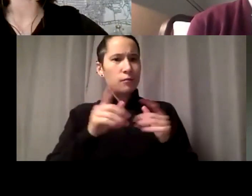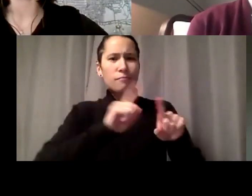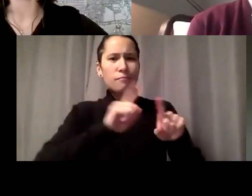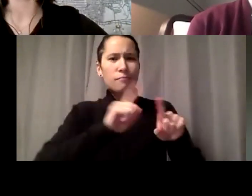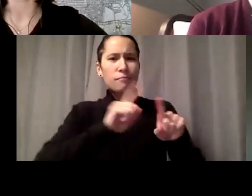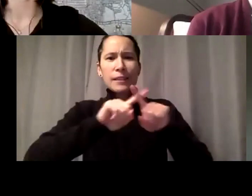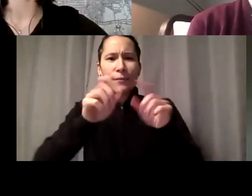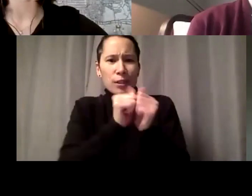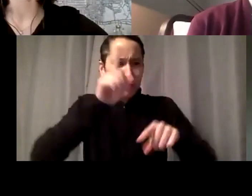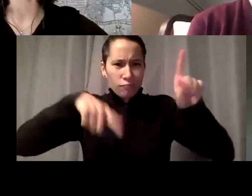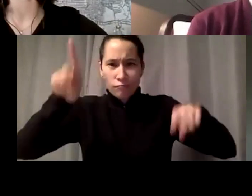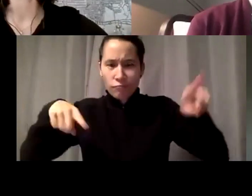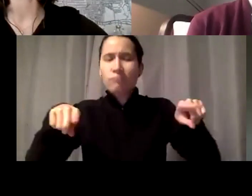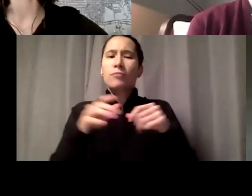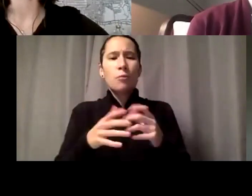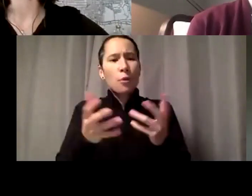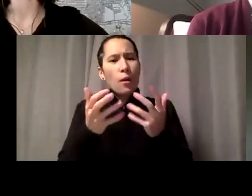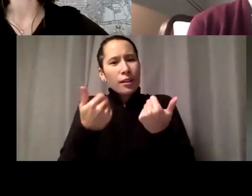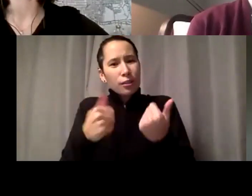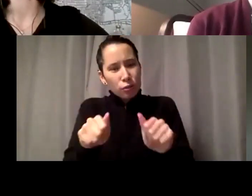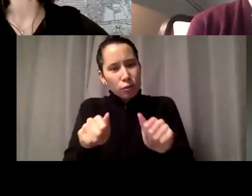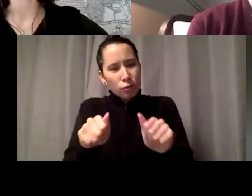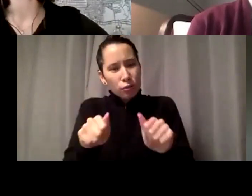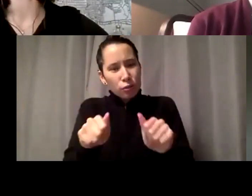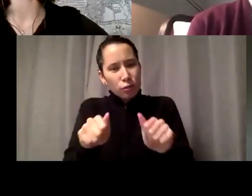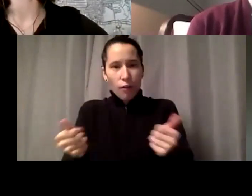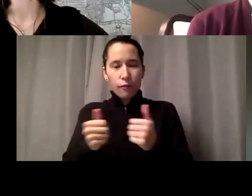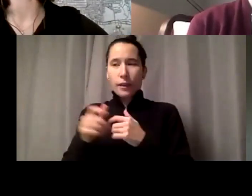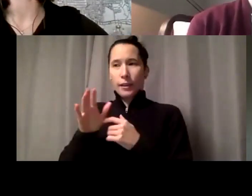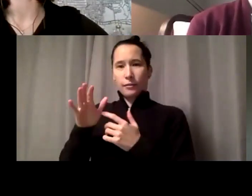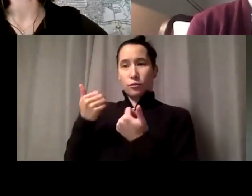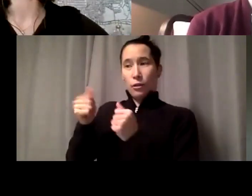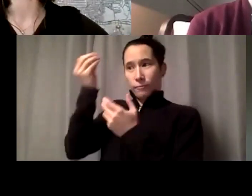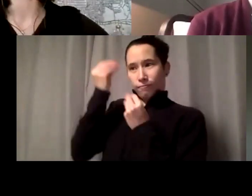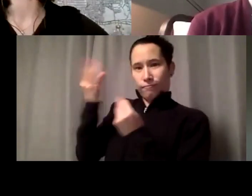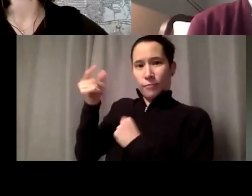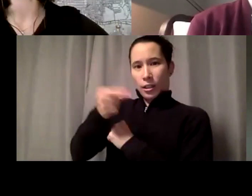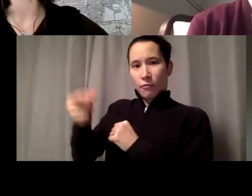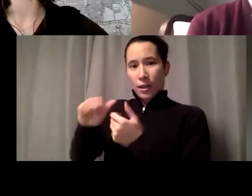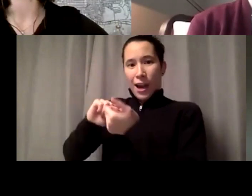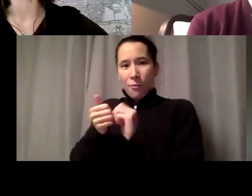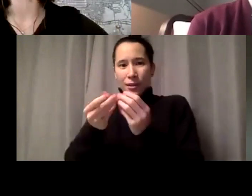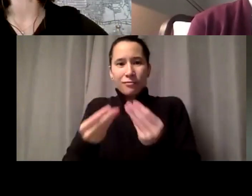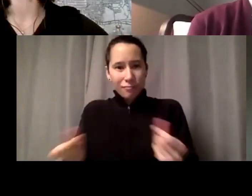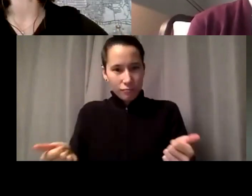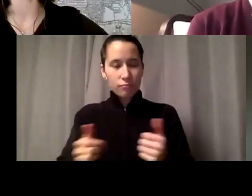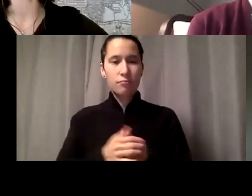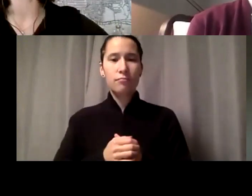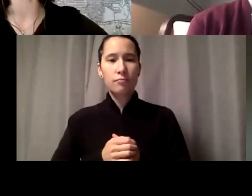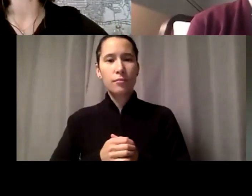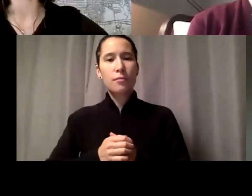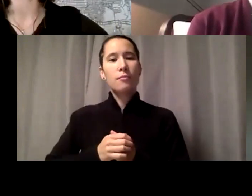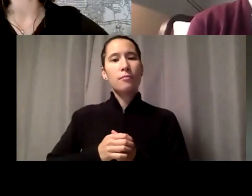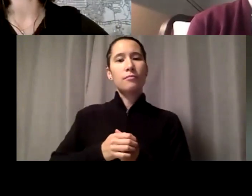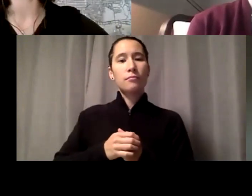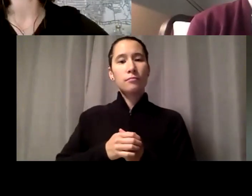trying to solve these issues sort of from that ecosystem, the system level. And sometimes when you look at policy, while you